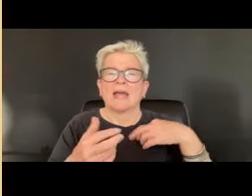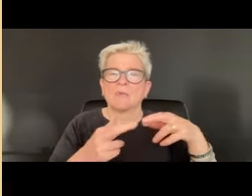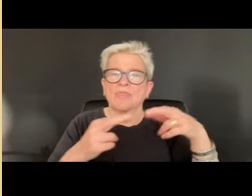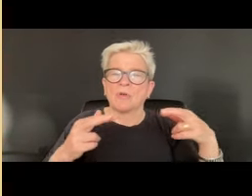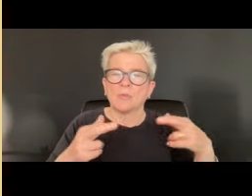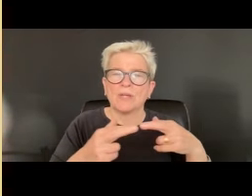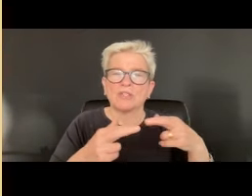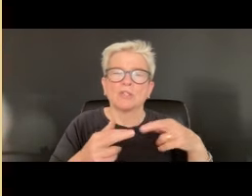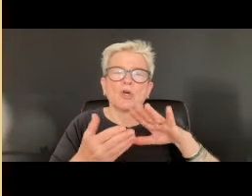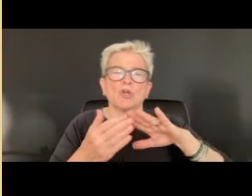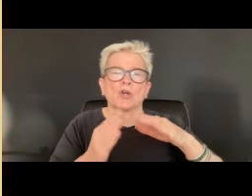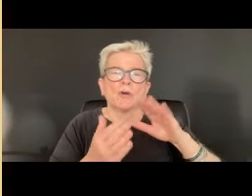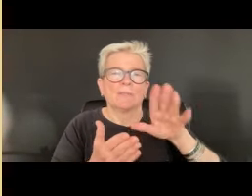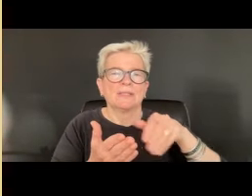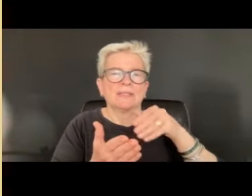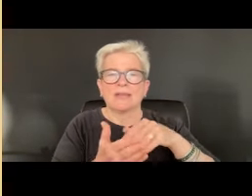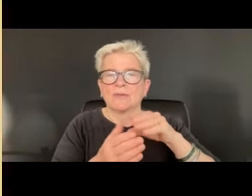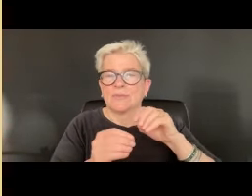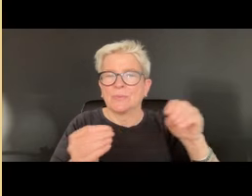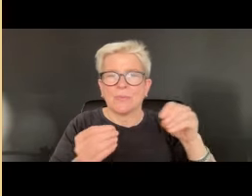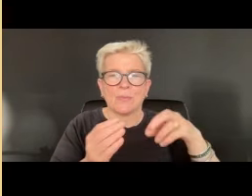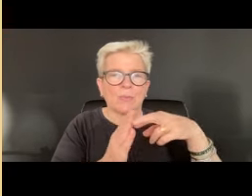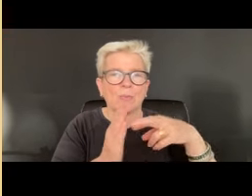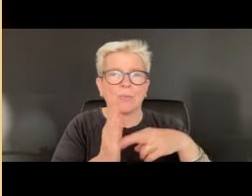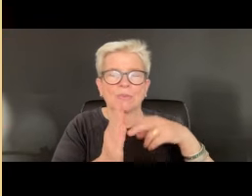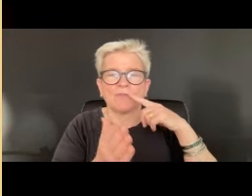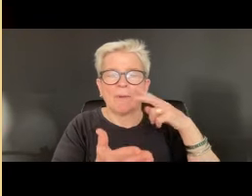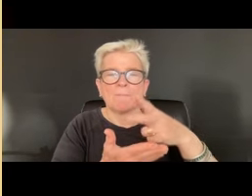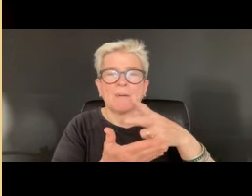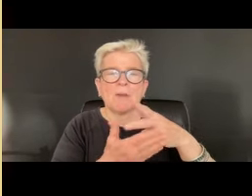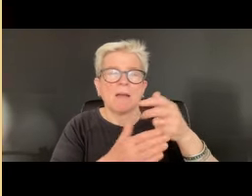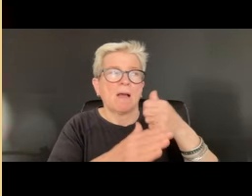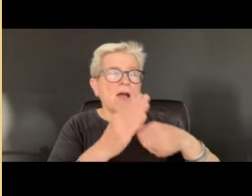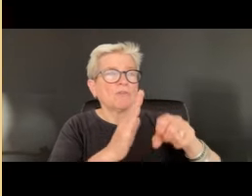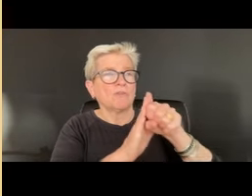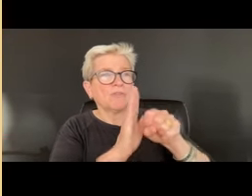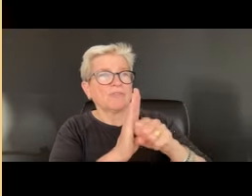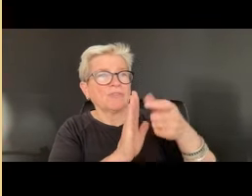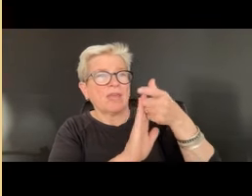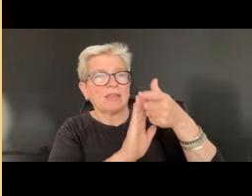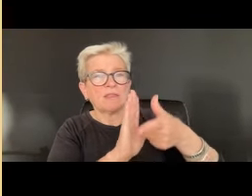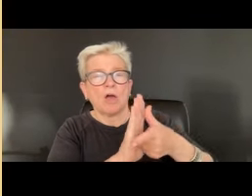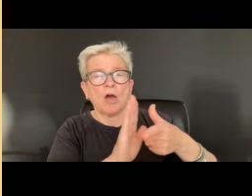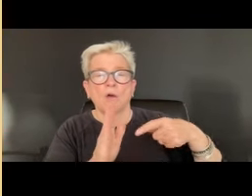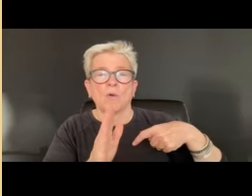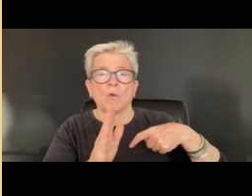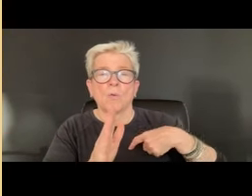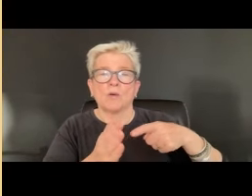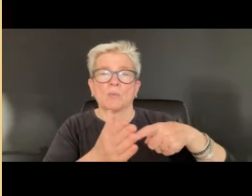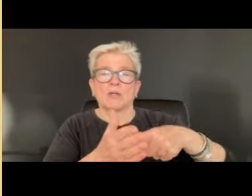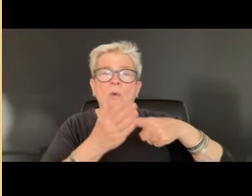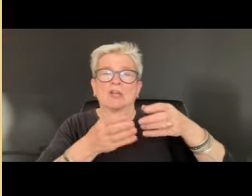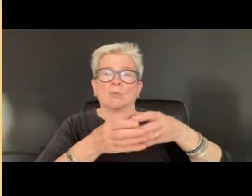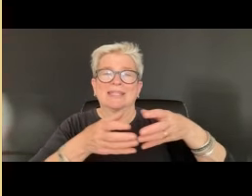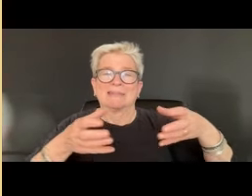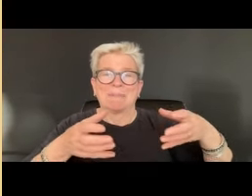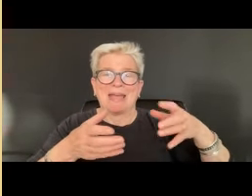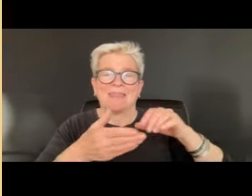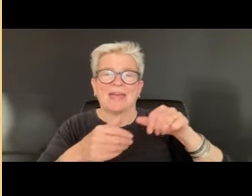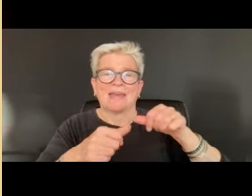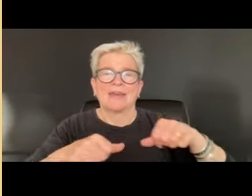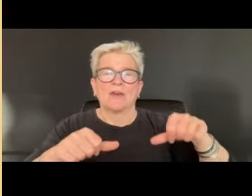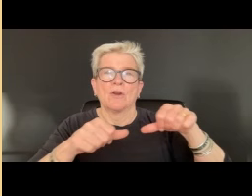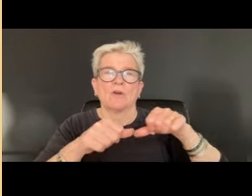centers. We also, under state law, we're required to expand that area to include places that are within a